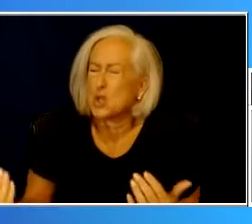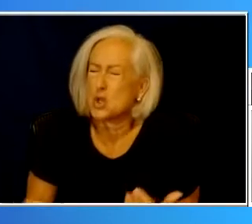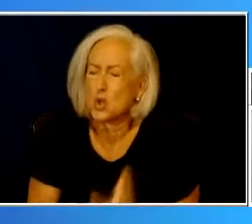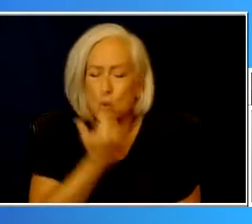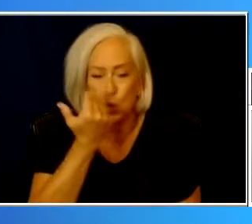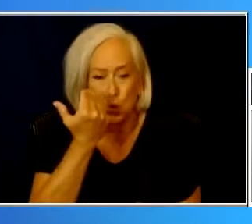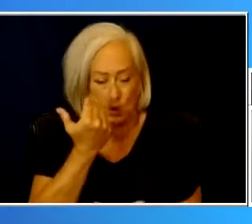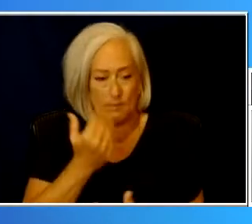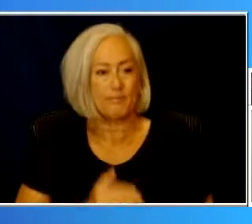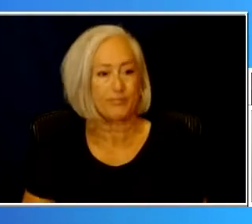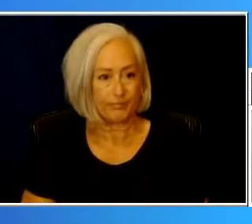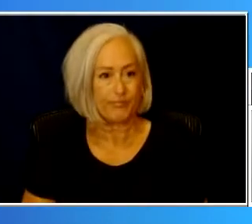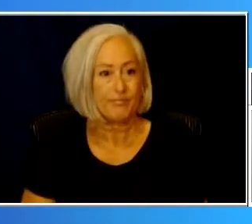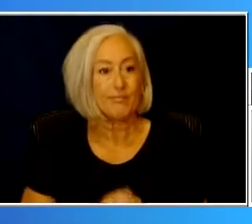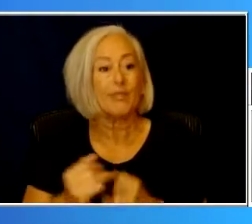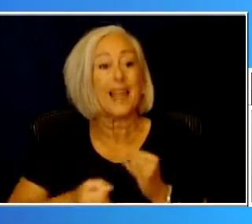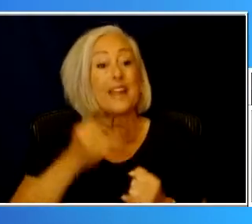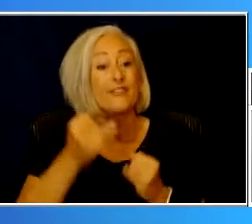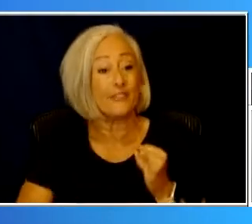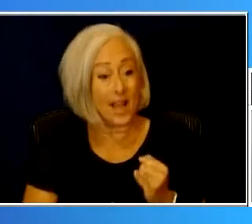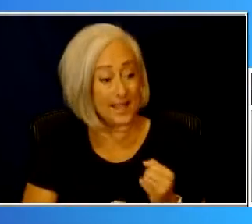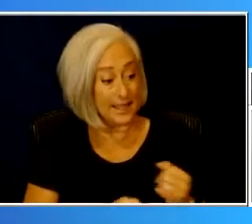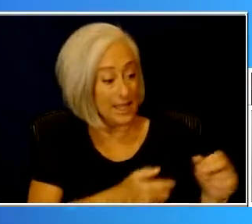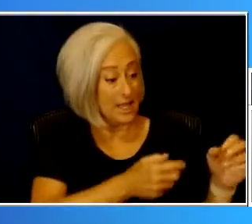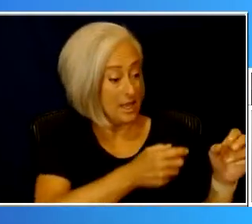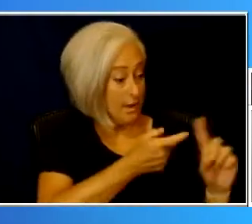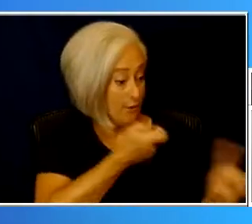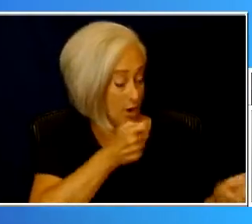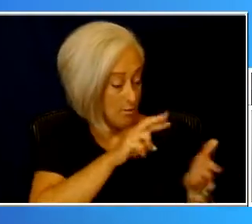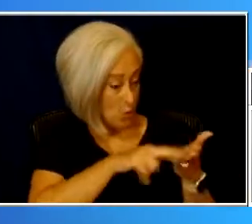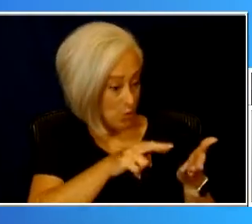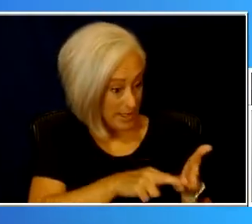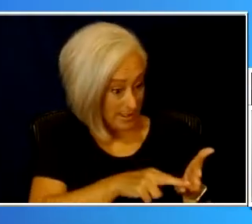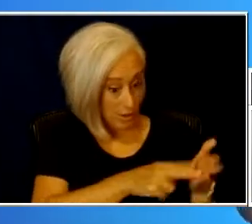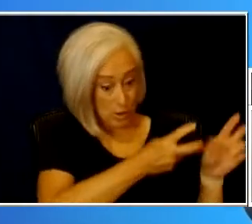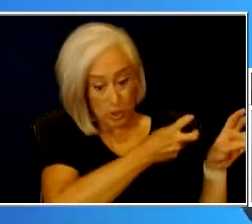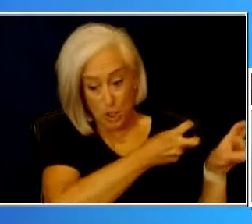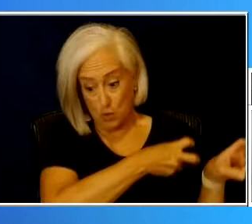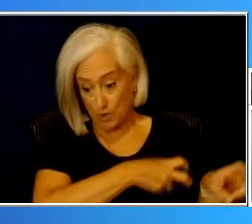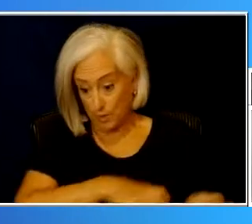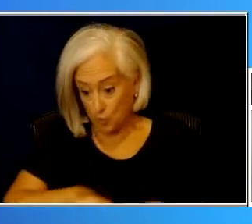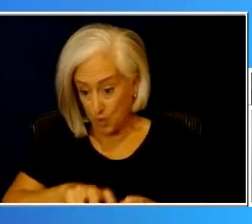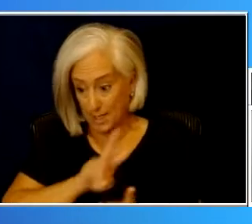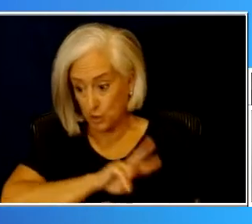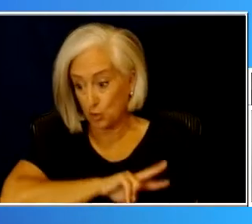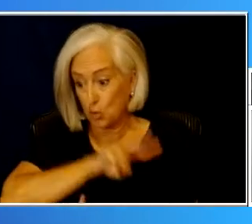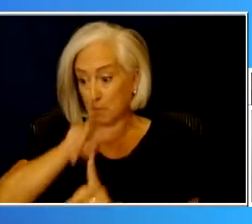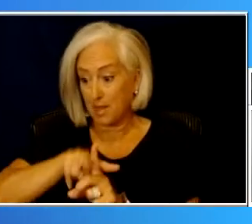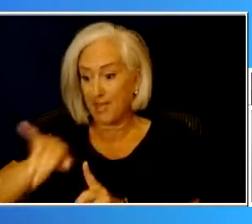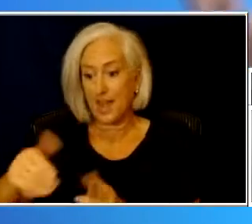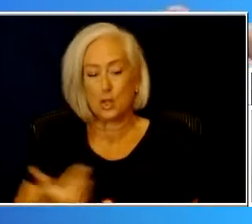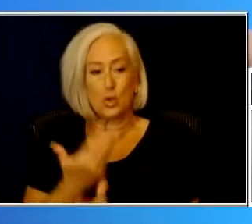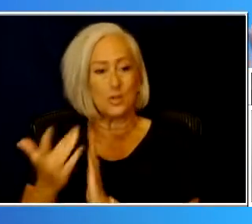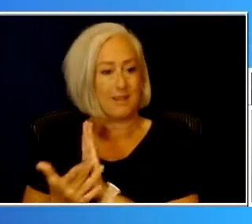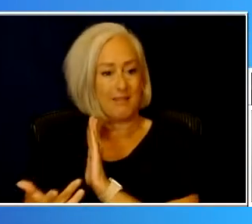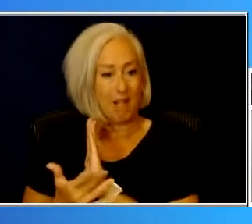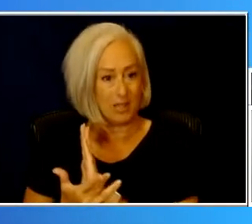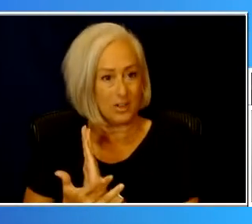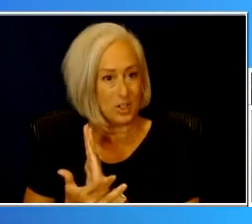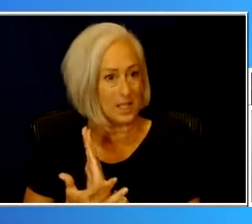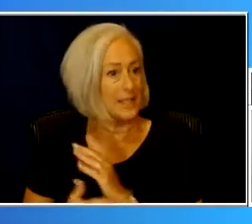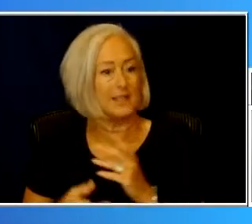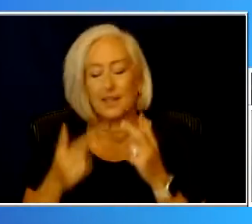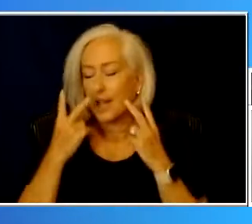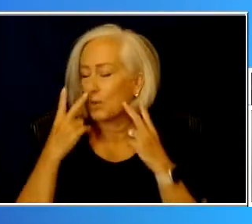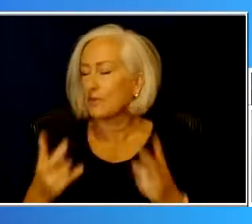have finally moved from the research to the bedside, and we're really seeing them play out for patients in the most fantastic